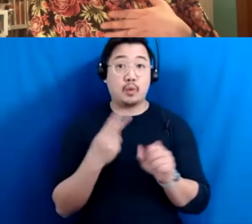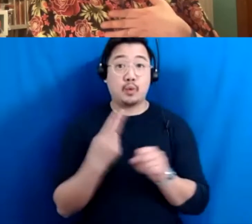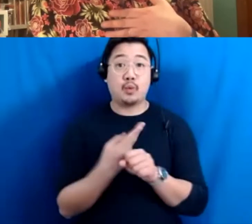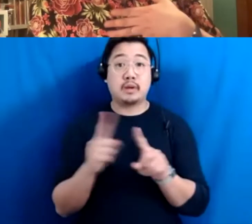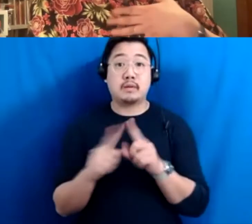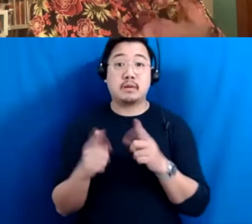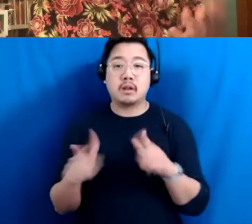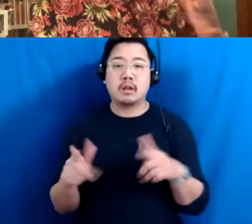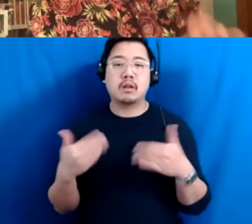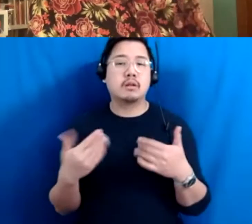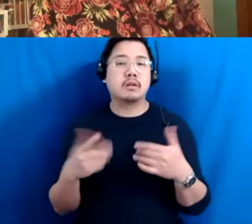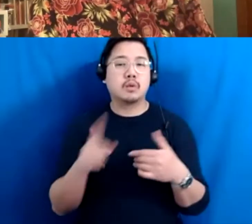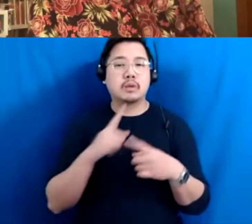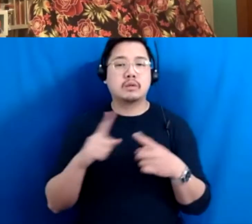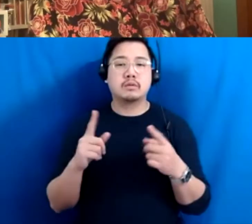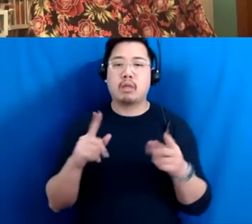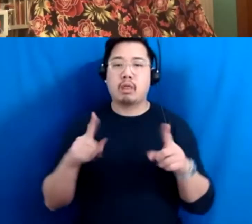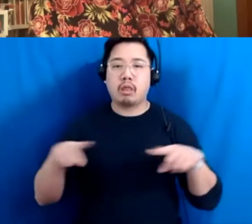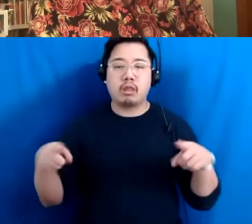do what they want to do.